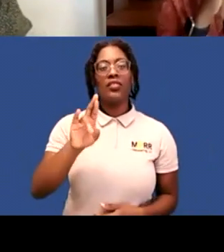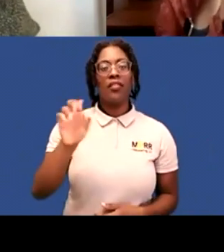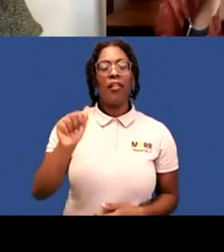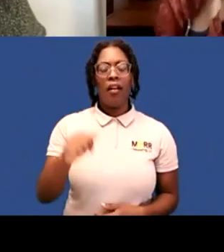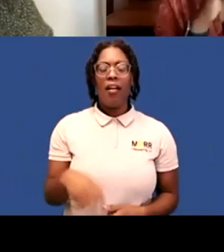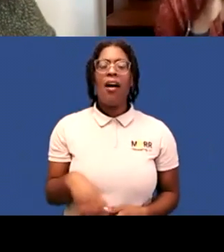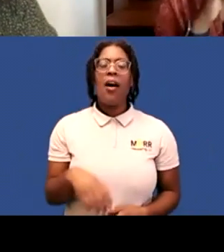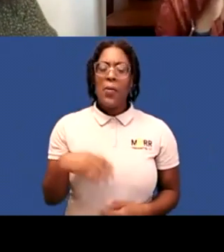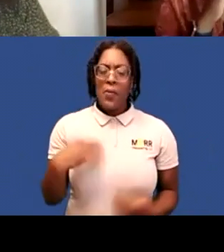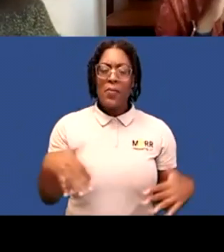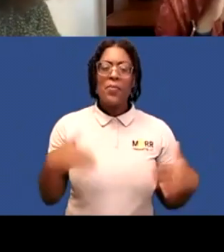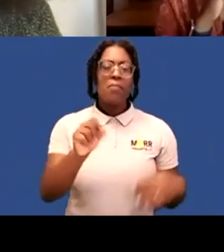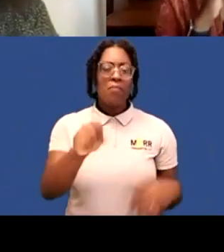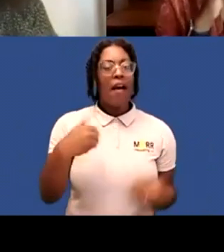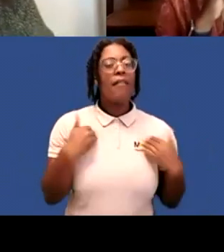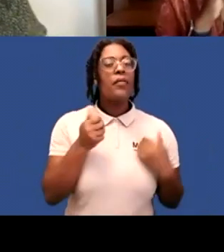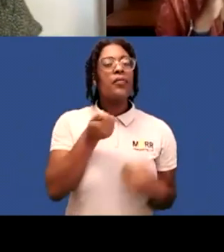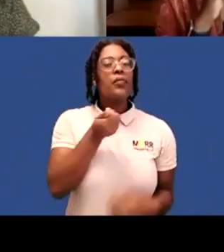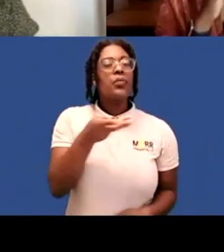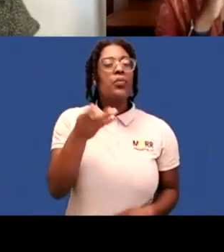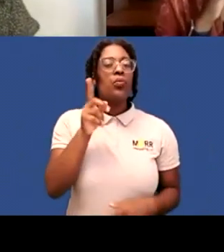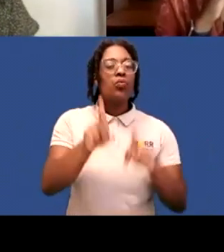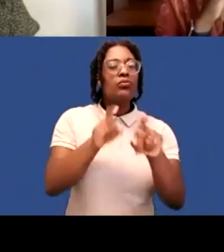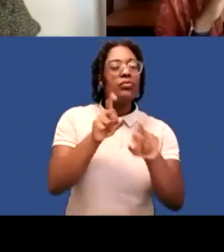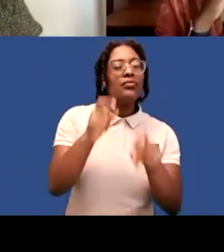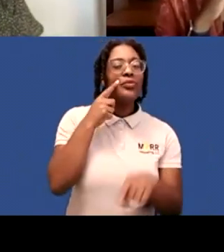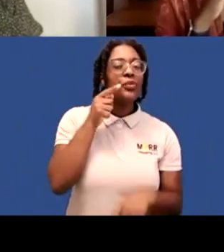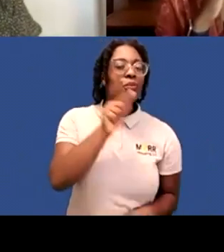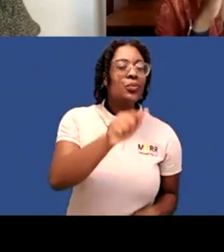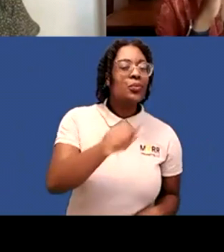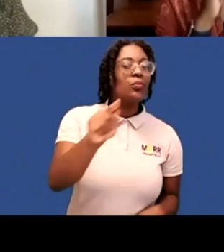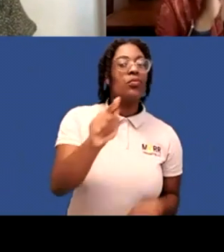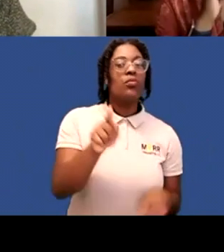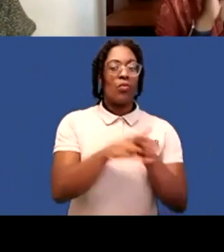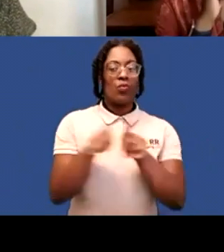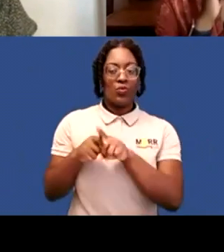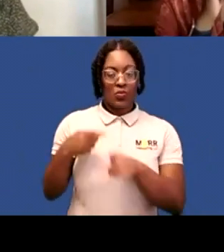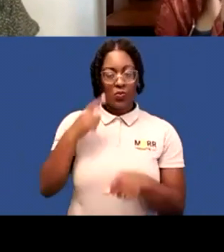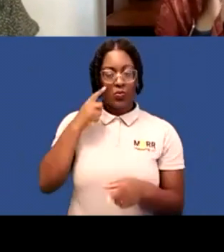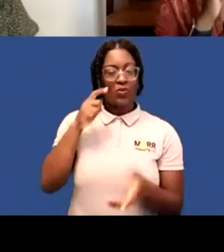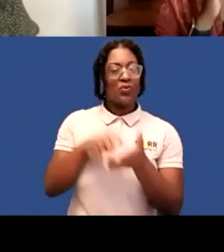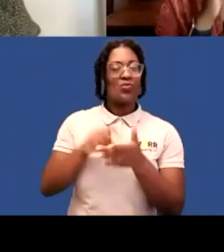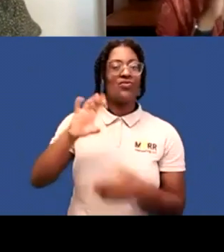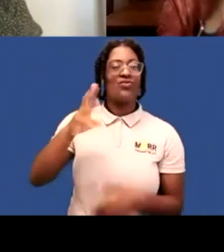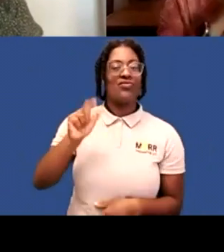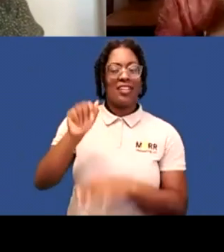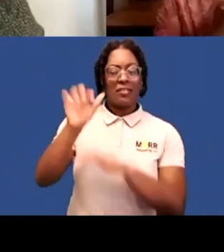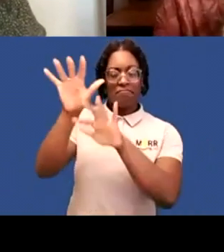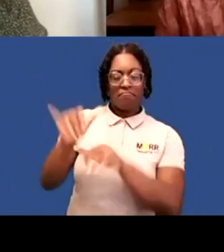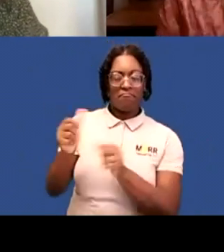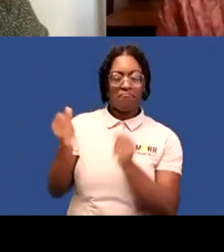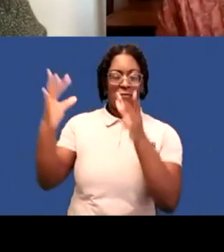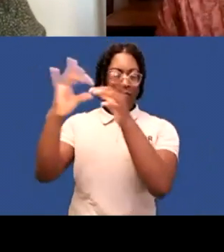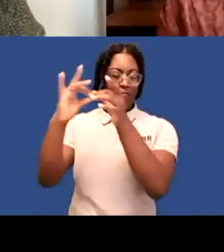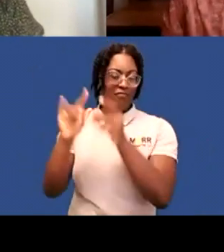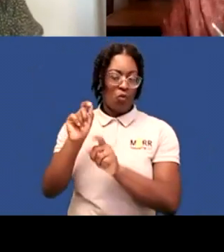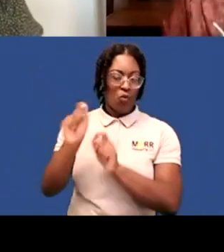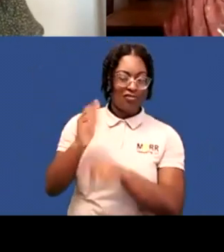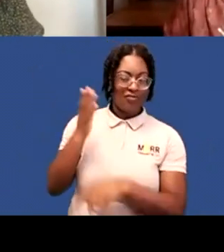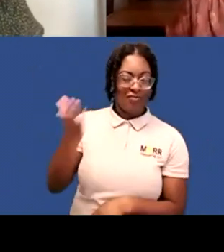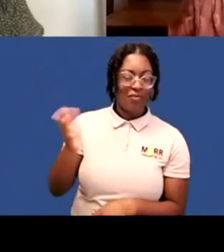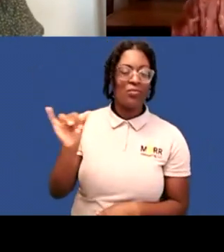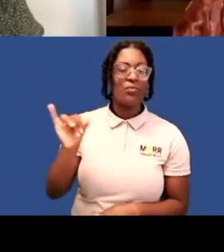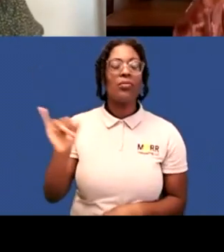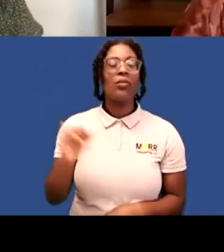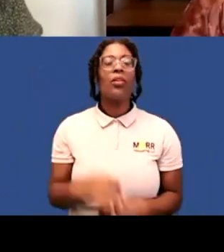feel very synergized with all of y'all that are calling in all over the country and the world. And so Diana, I want to ask you a question first, because